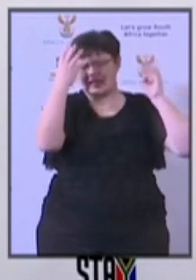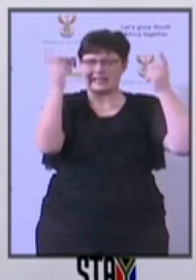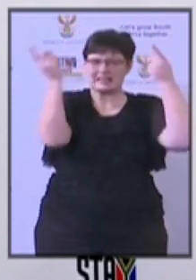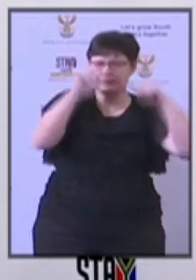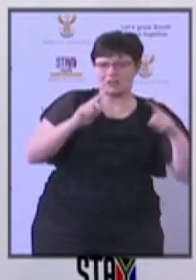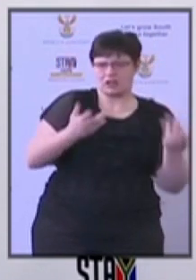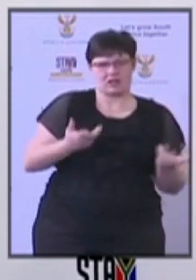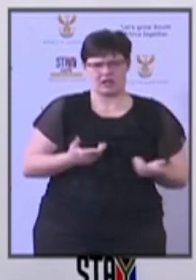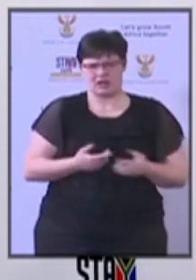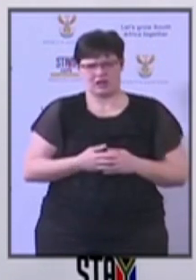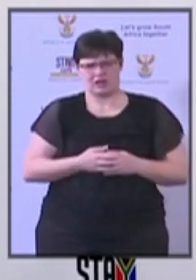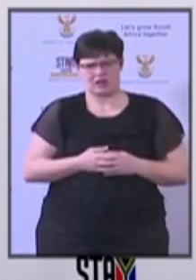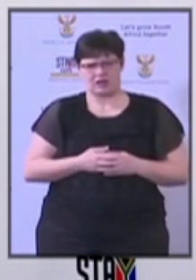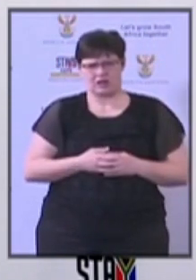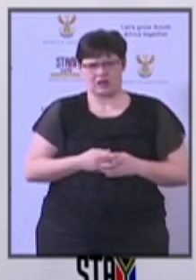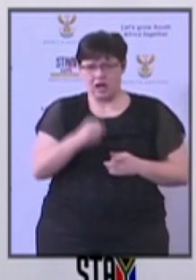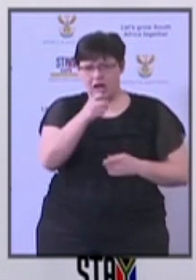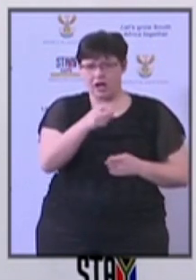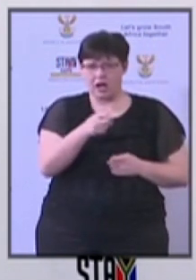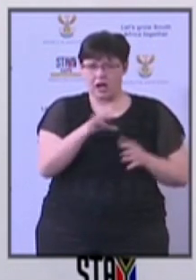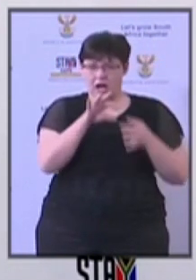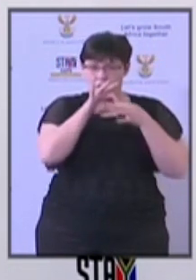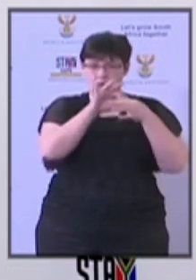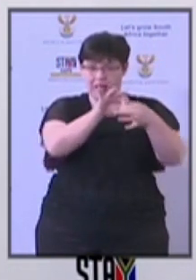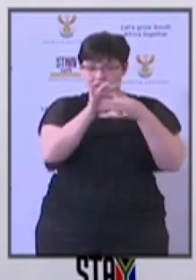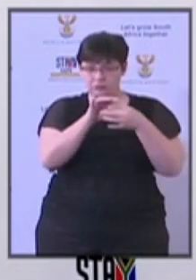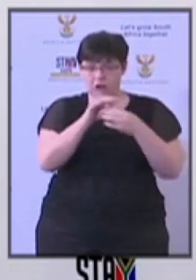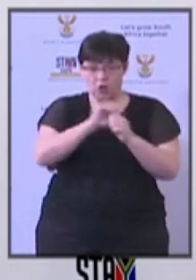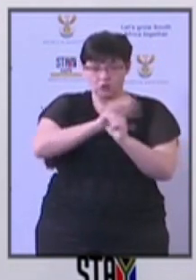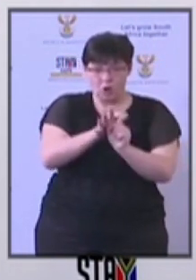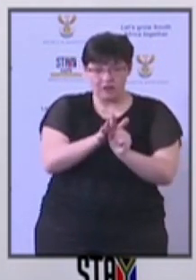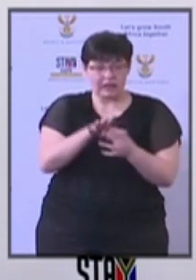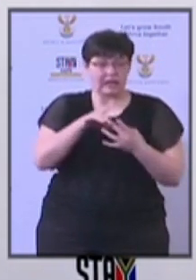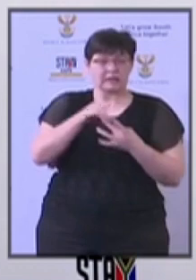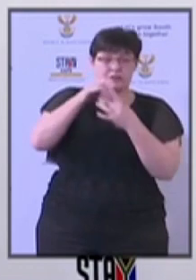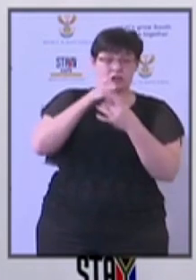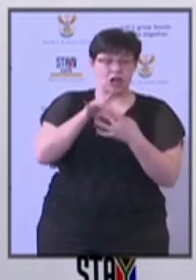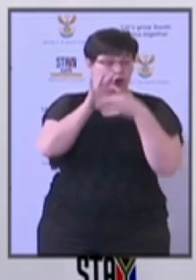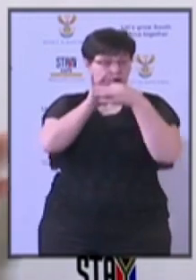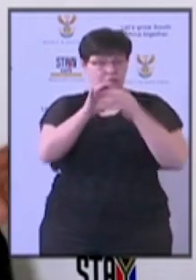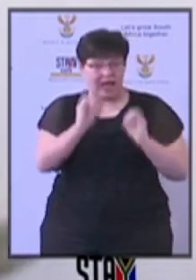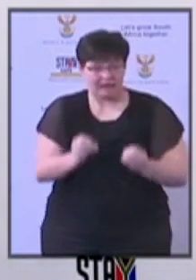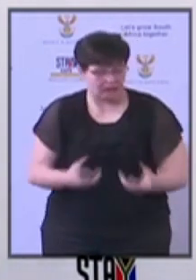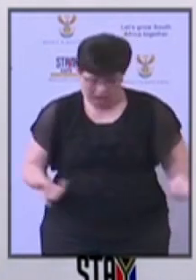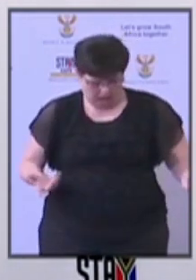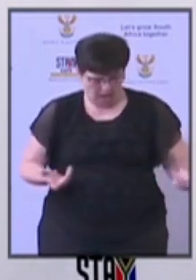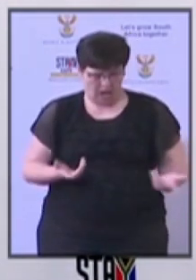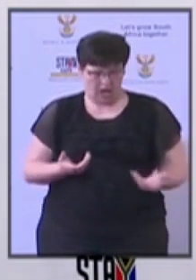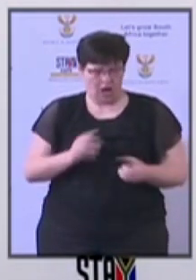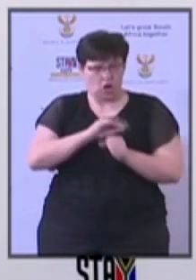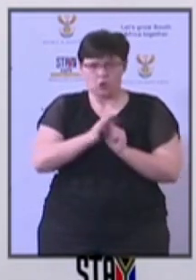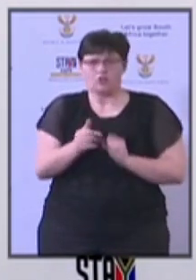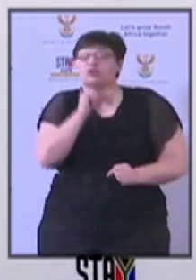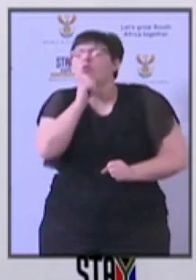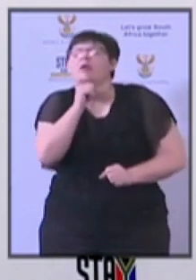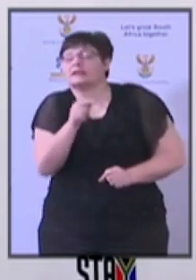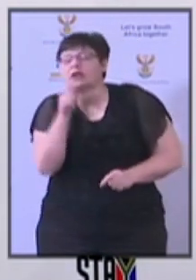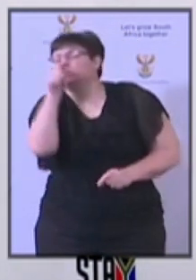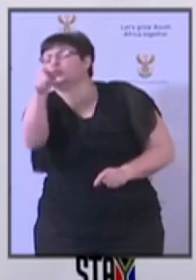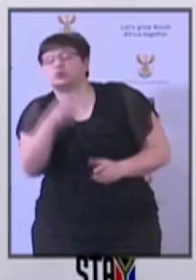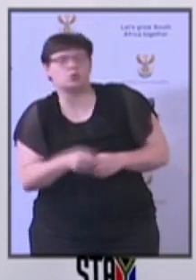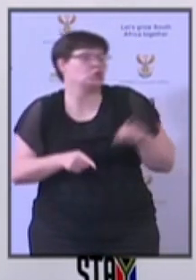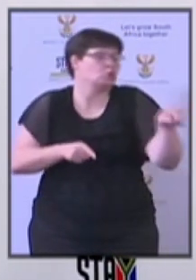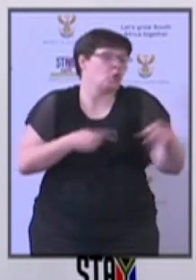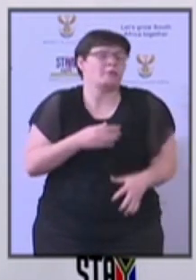you, nobody has got any unique relationship with COVID-19. It doesn't discriminate. It doesn't care about